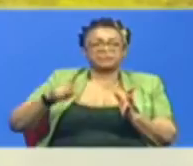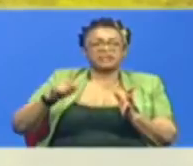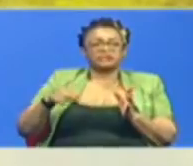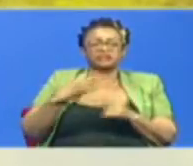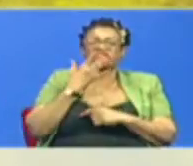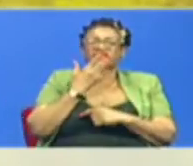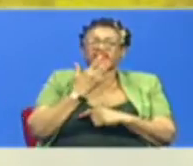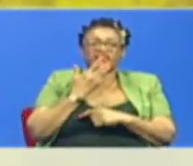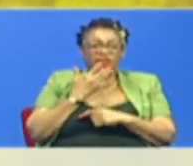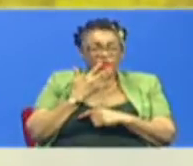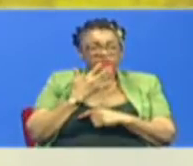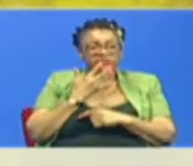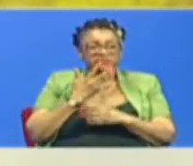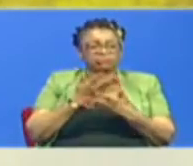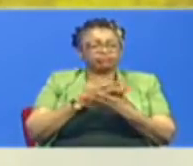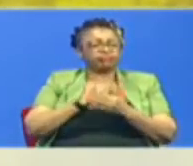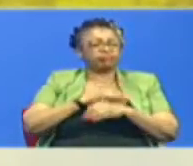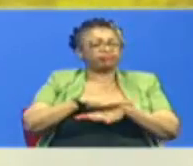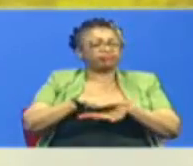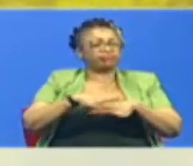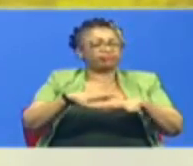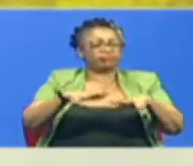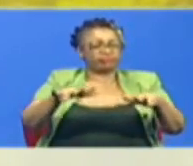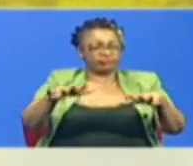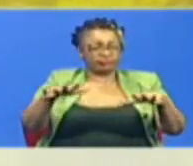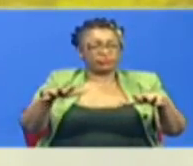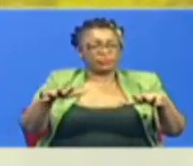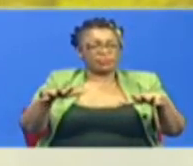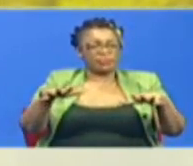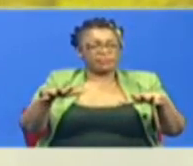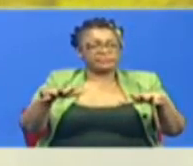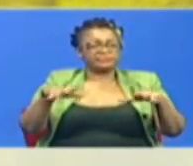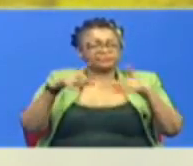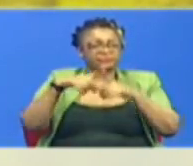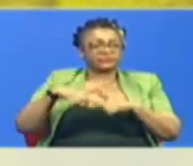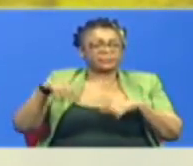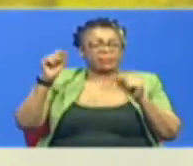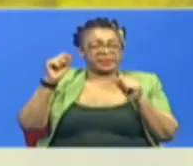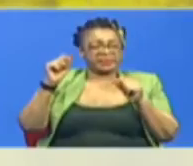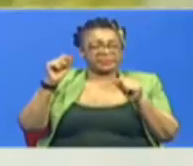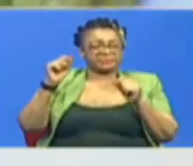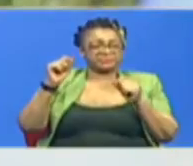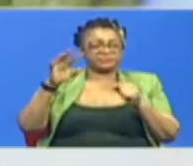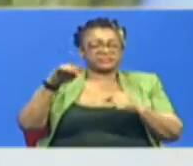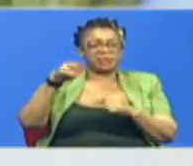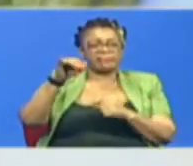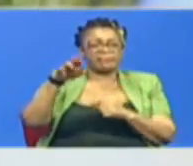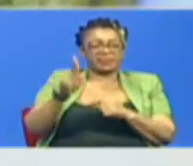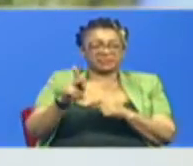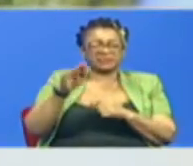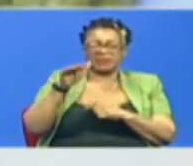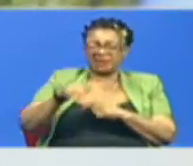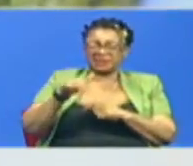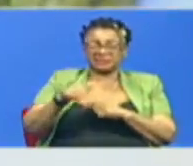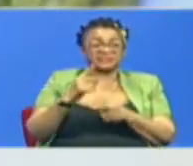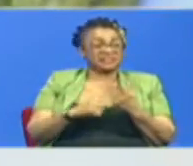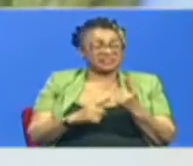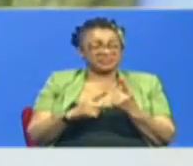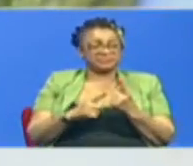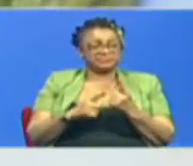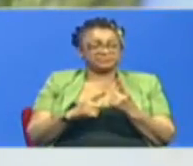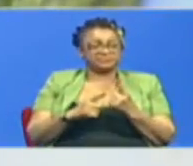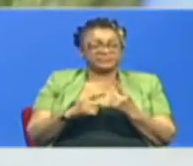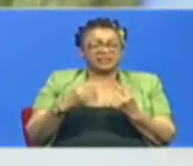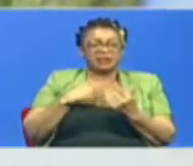flowers covered the hilly landscape of Japan's Hitachi Seaside Park earlier in the year, blanketing more